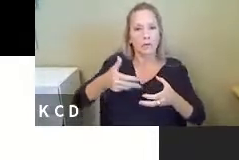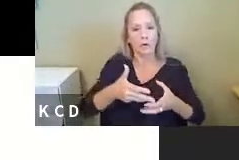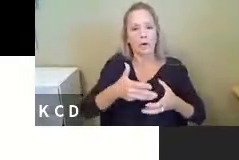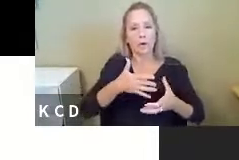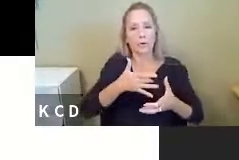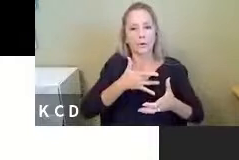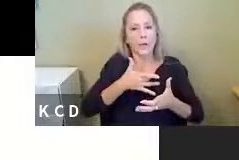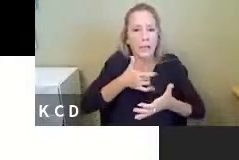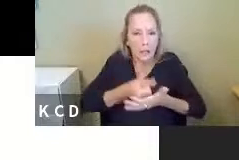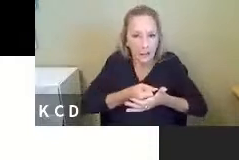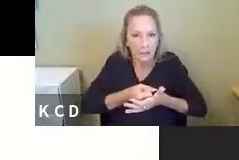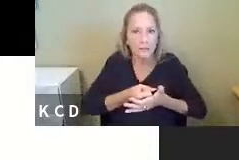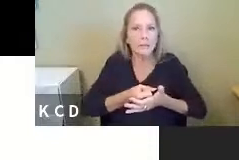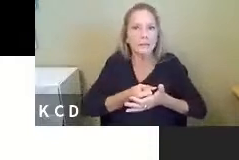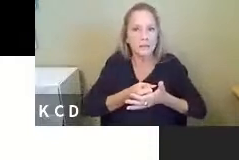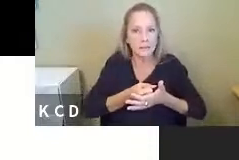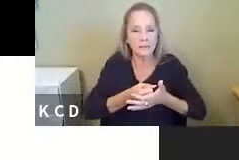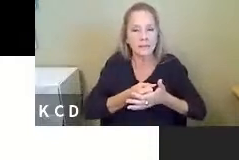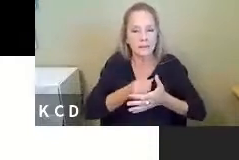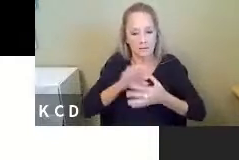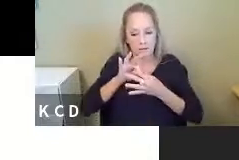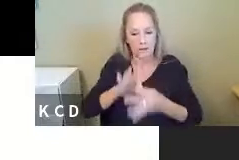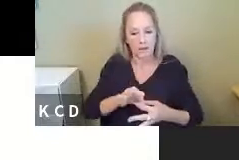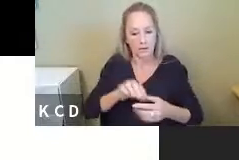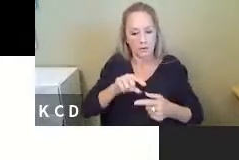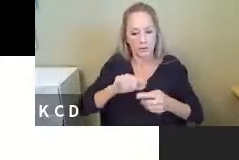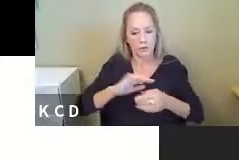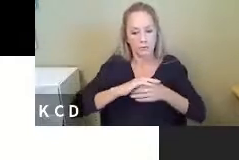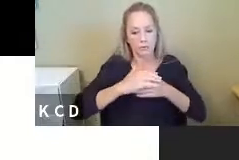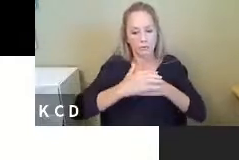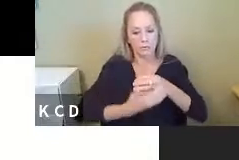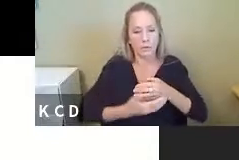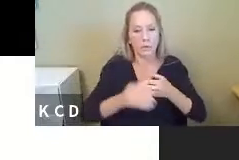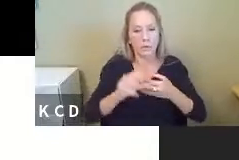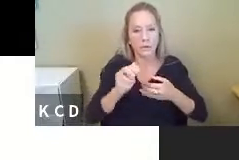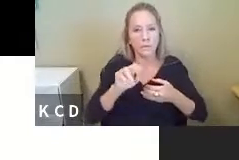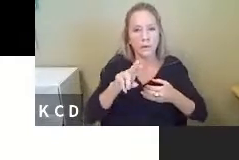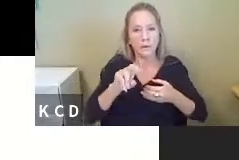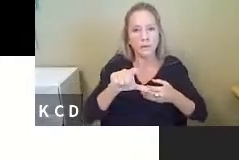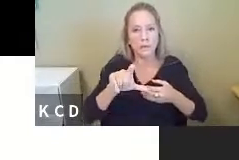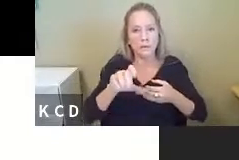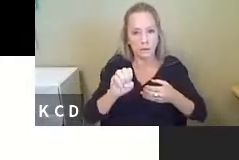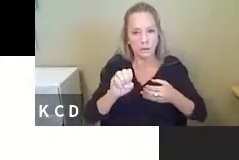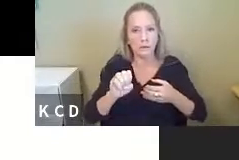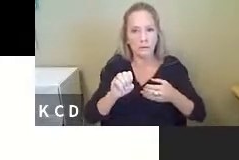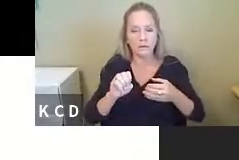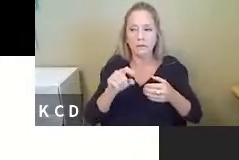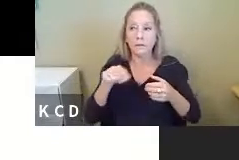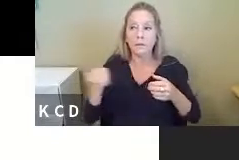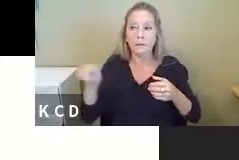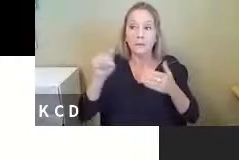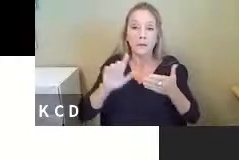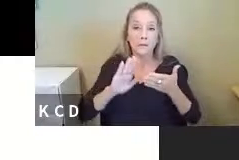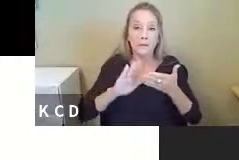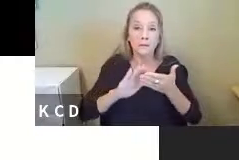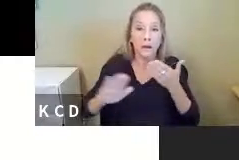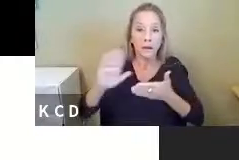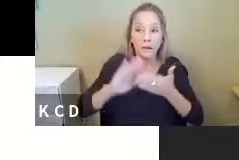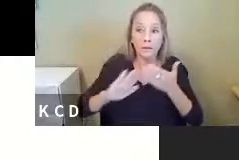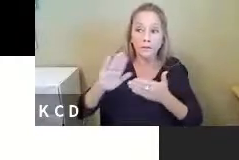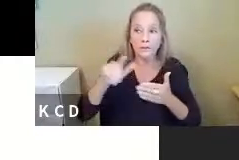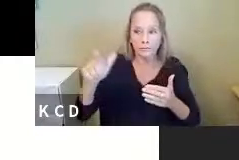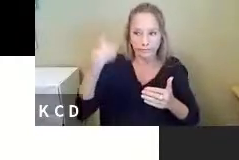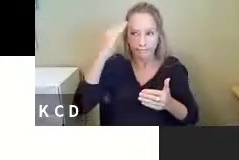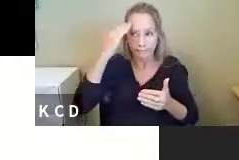so this is some of what got attention in some of the collegiate divisions about with what